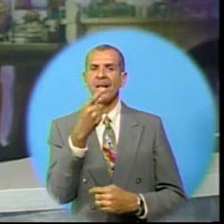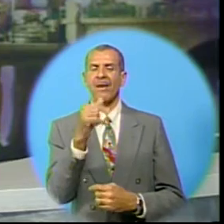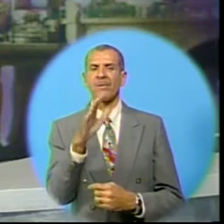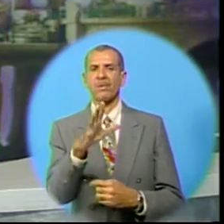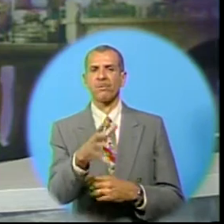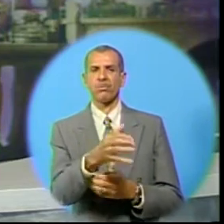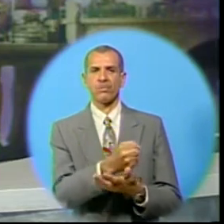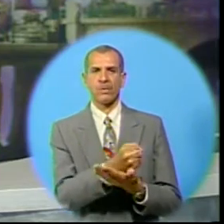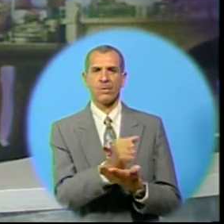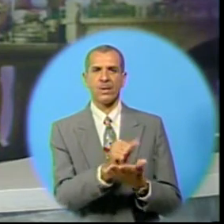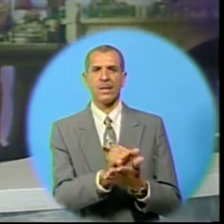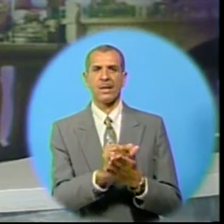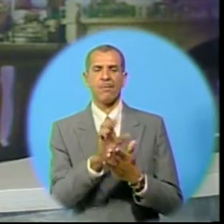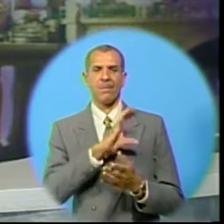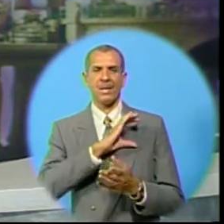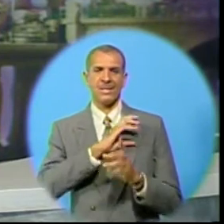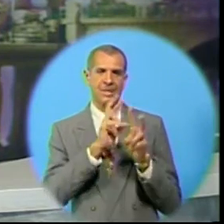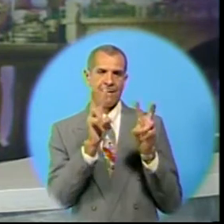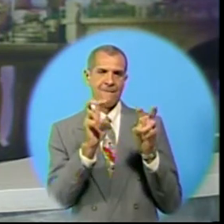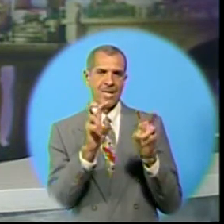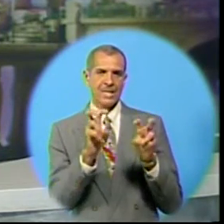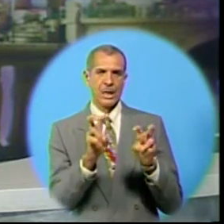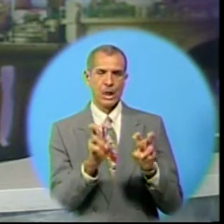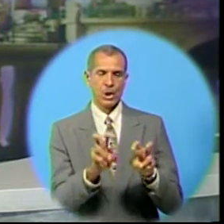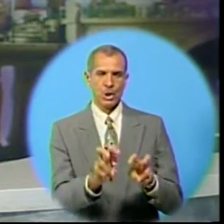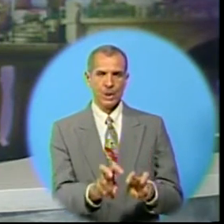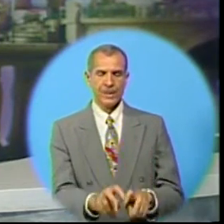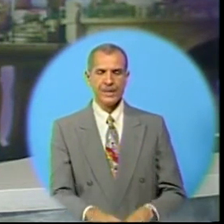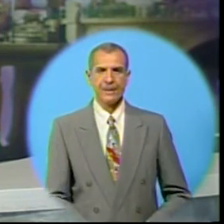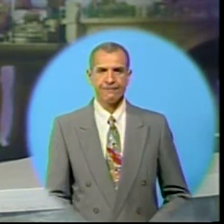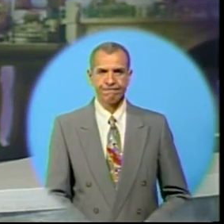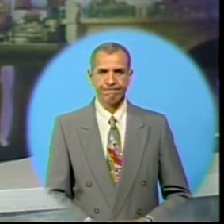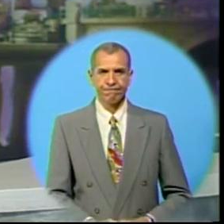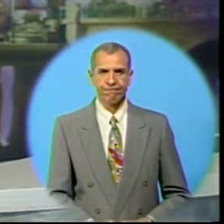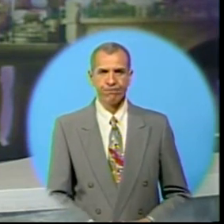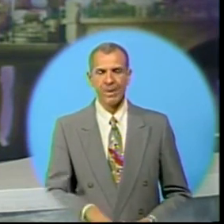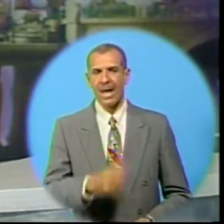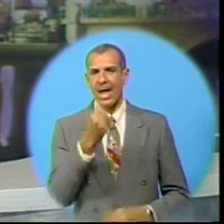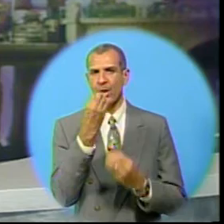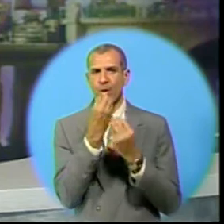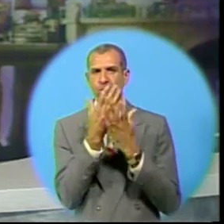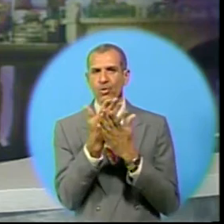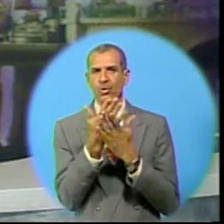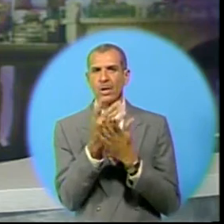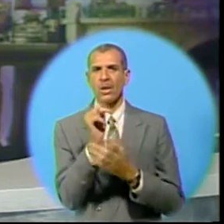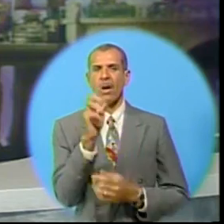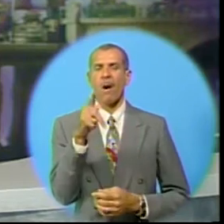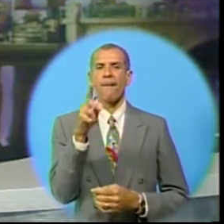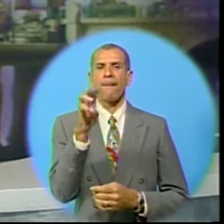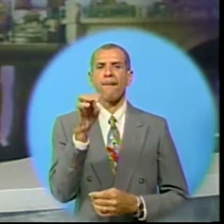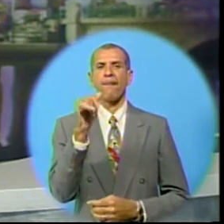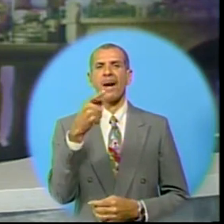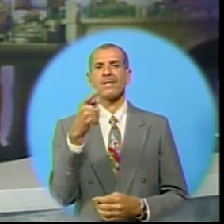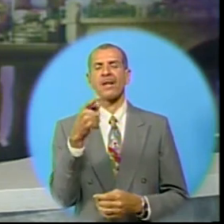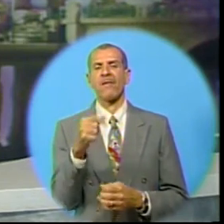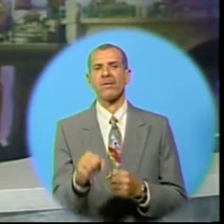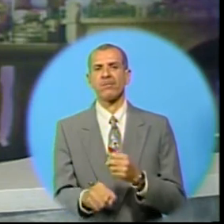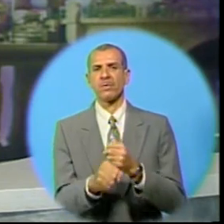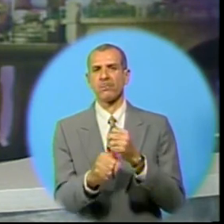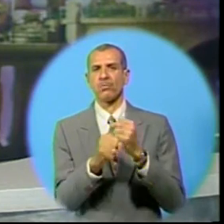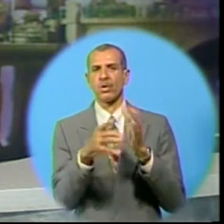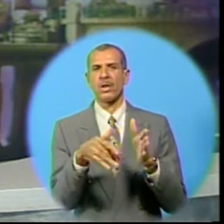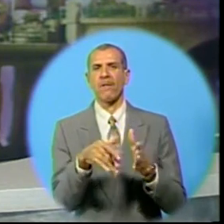recovered during the police investigations. In other news now, top marks from the main sponsor of the Junior